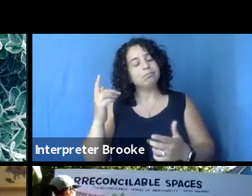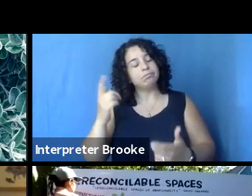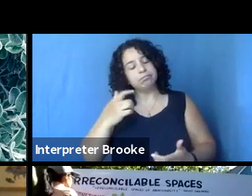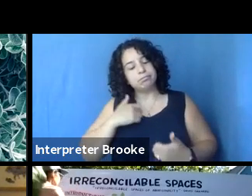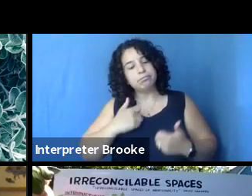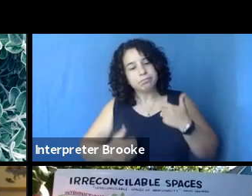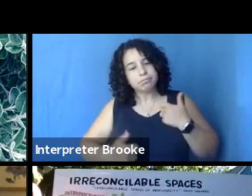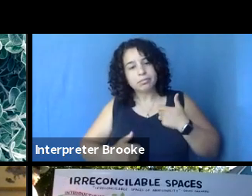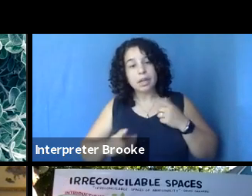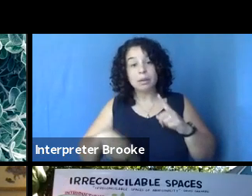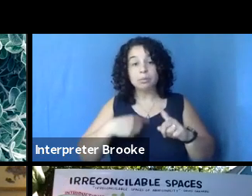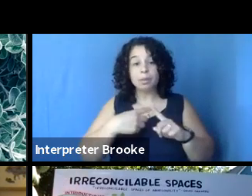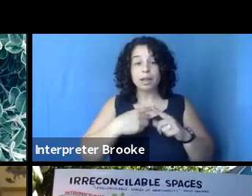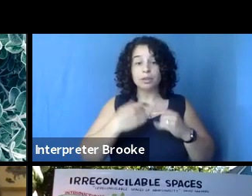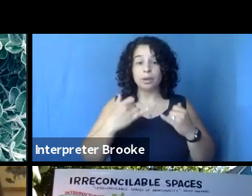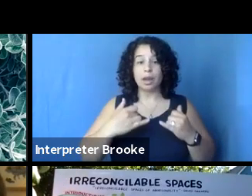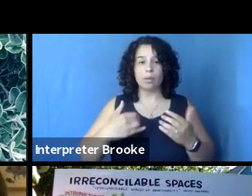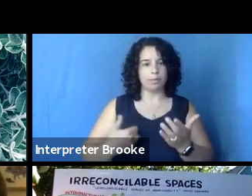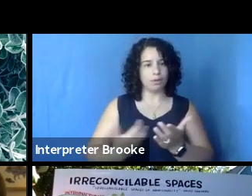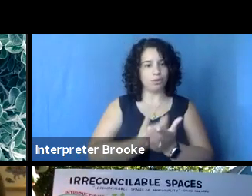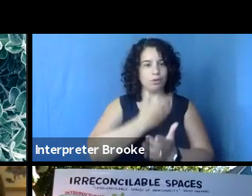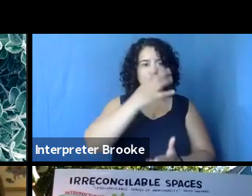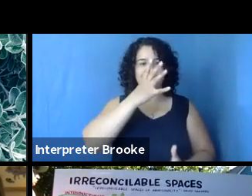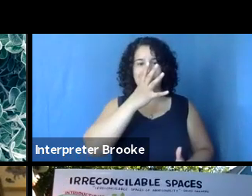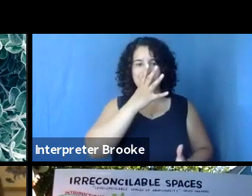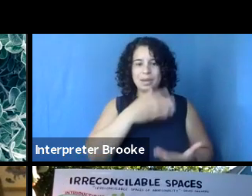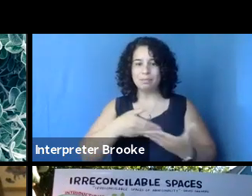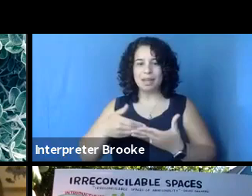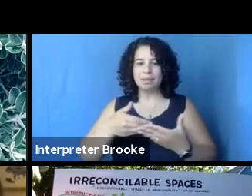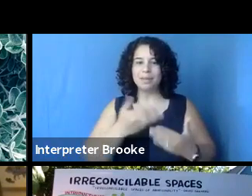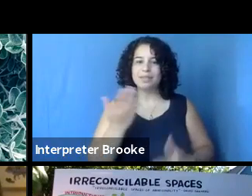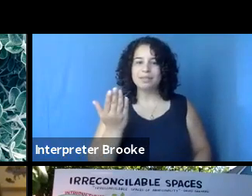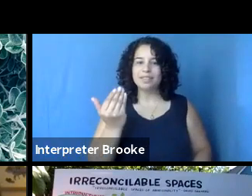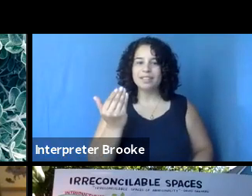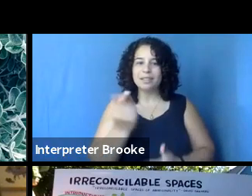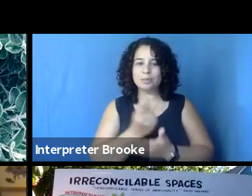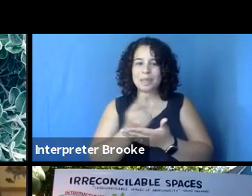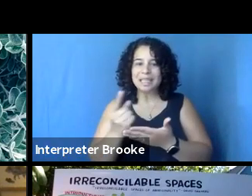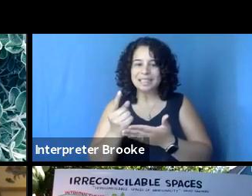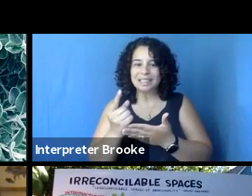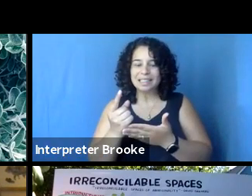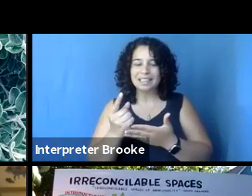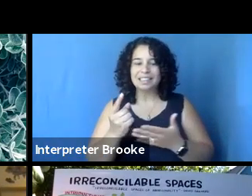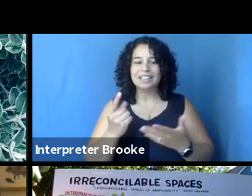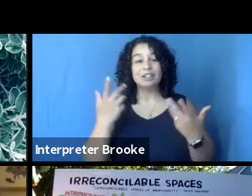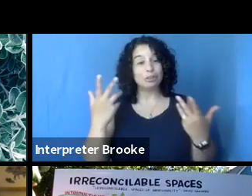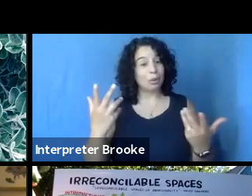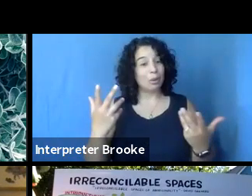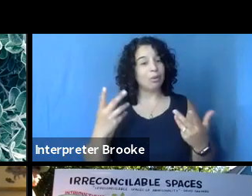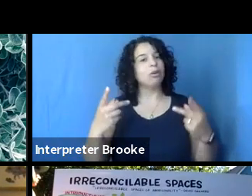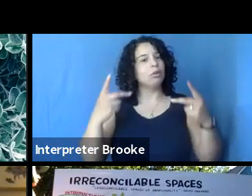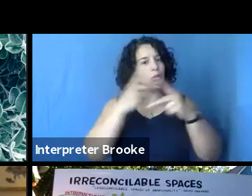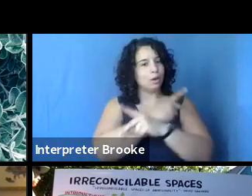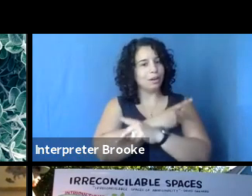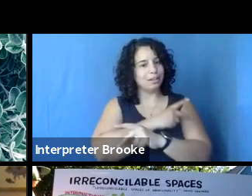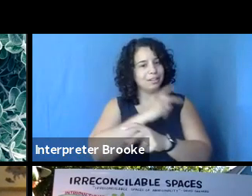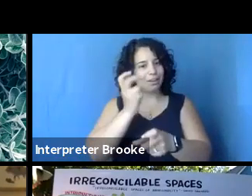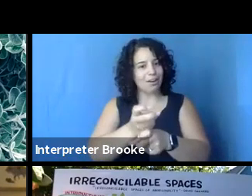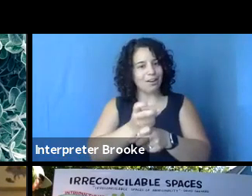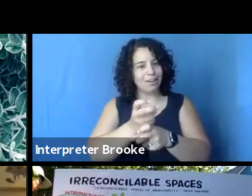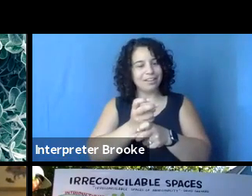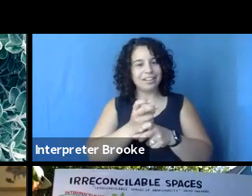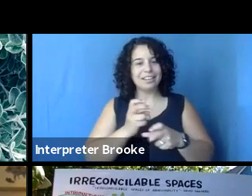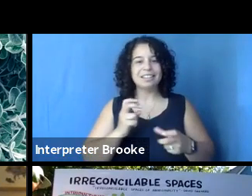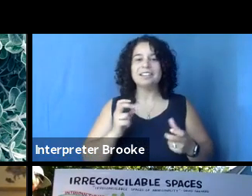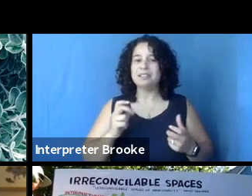that all creates a perfect opportunity for my brain to find